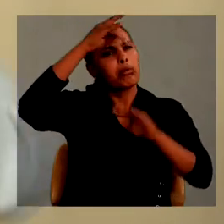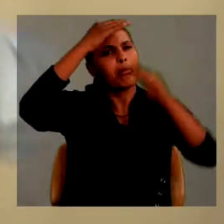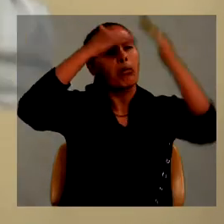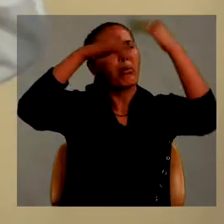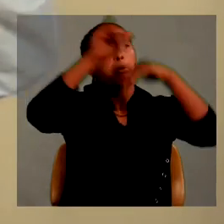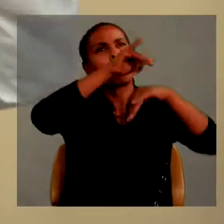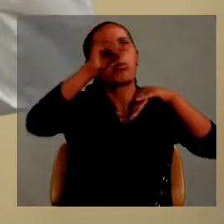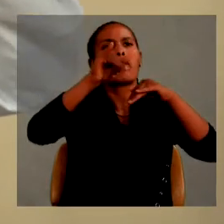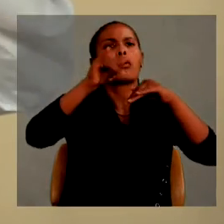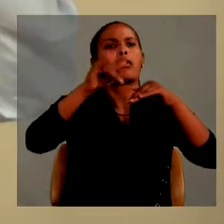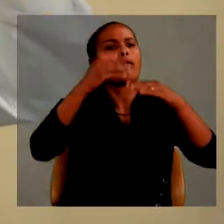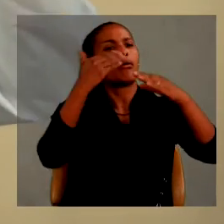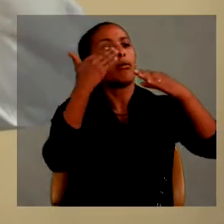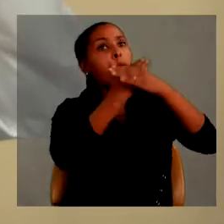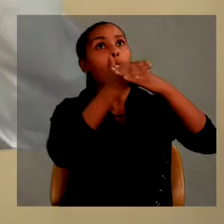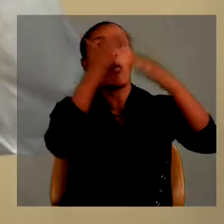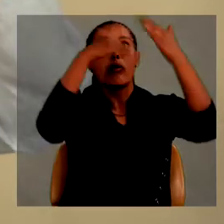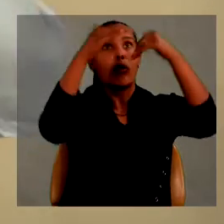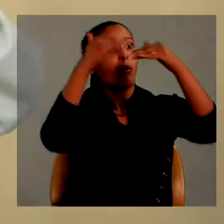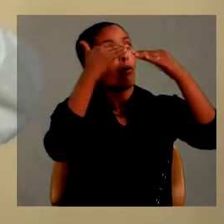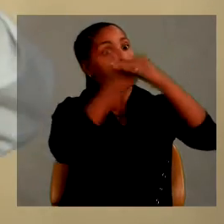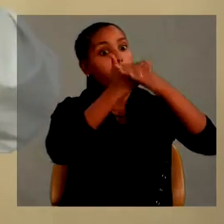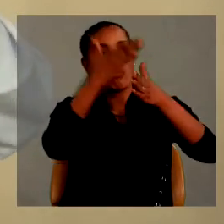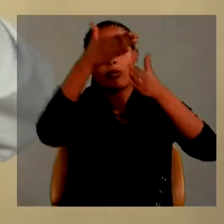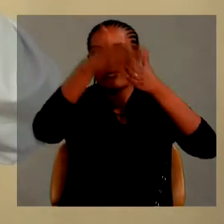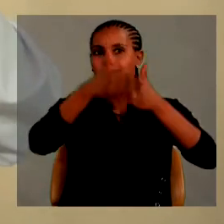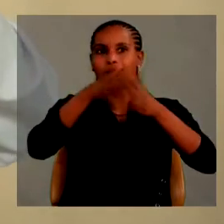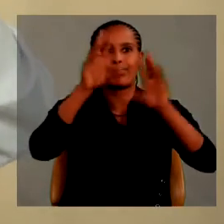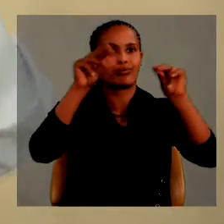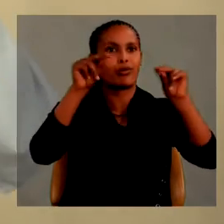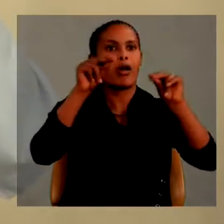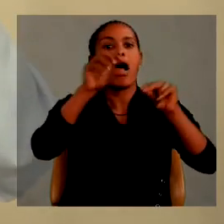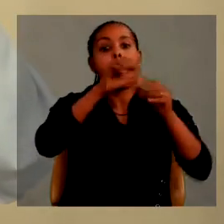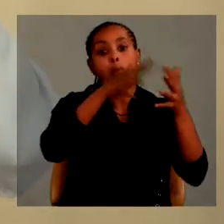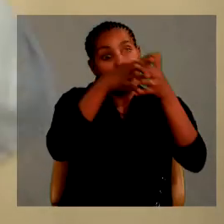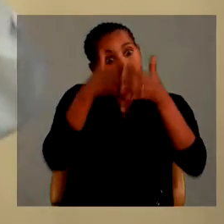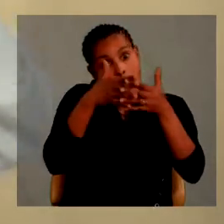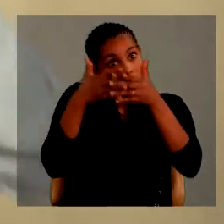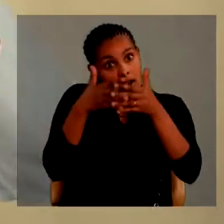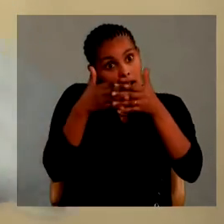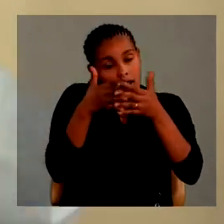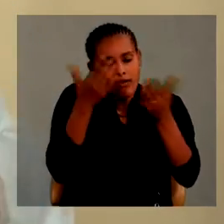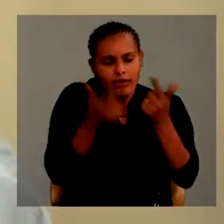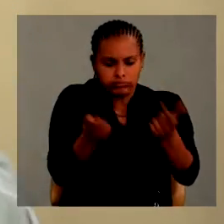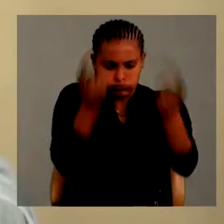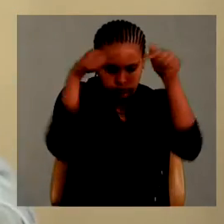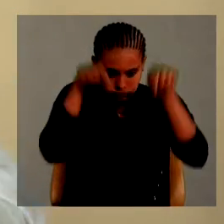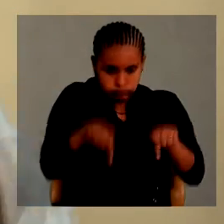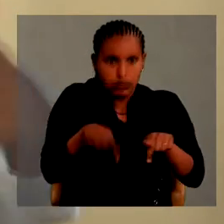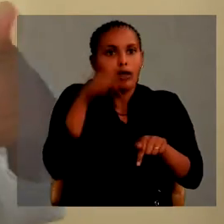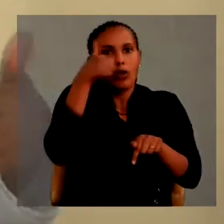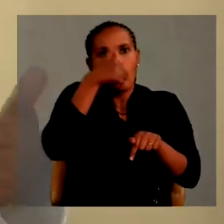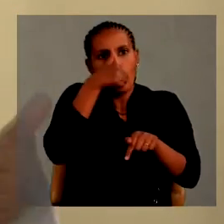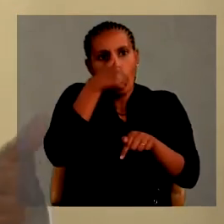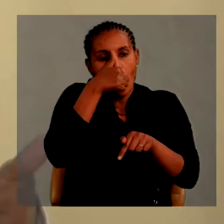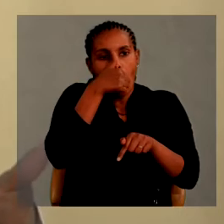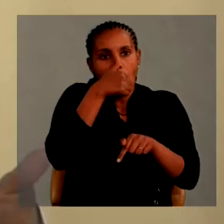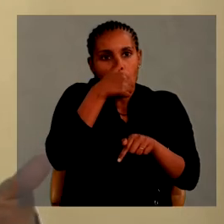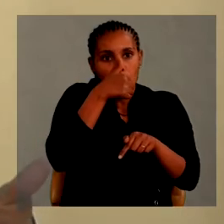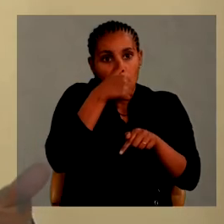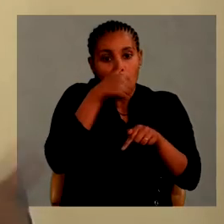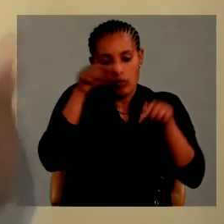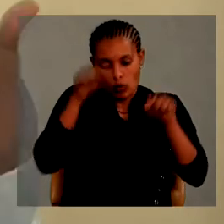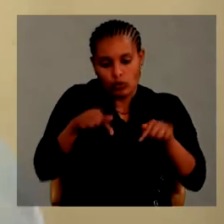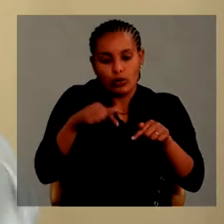same. We have no border on the air. Whatever is produced in America eventually comes here. Whatever we